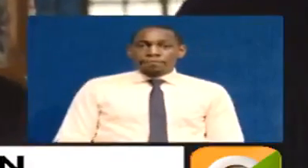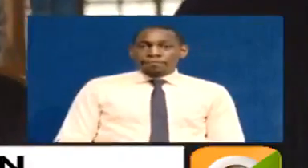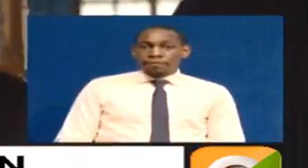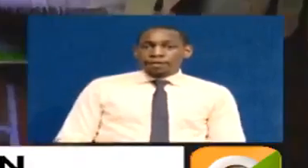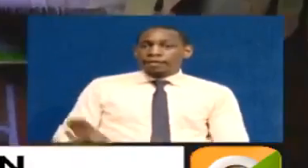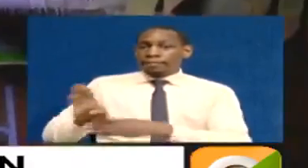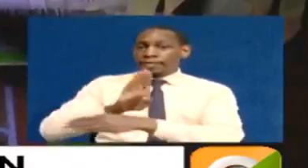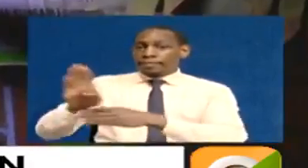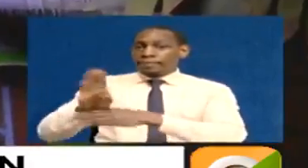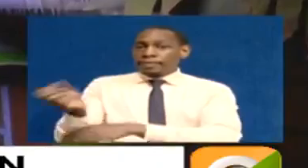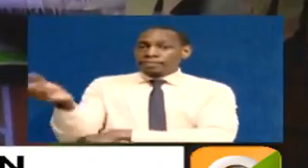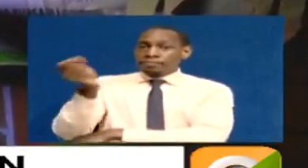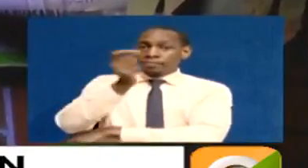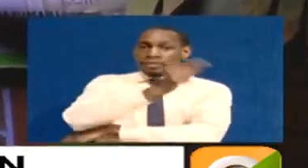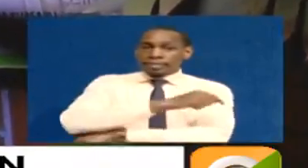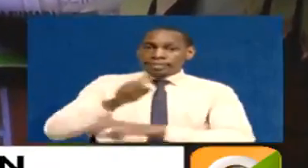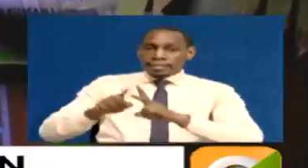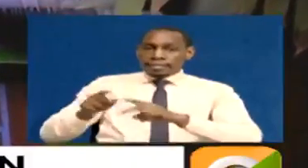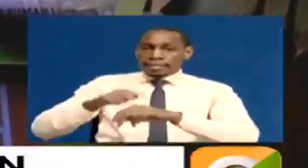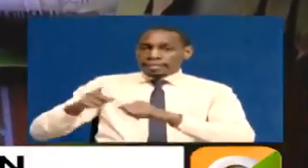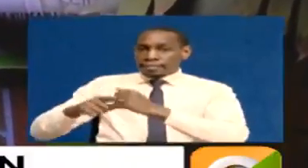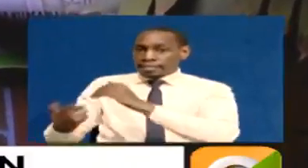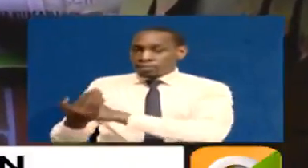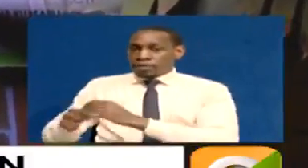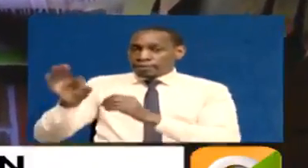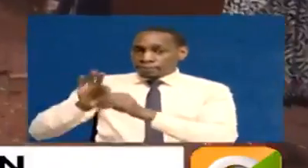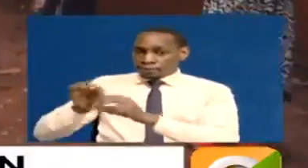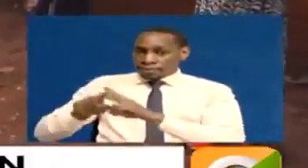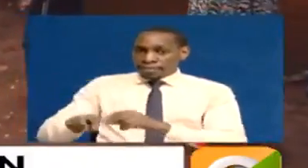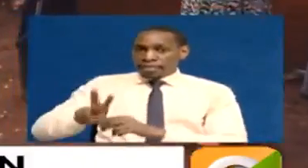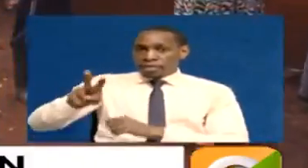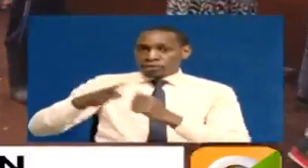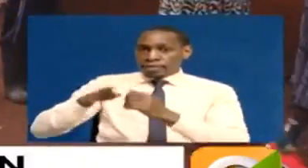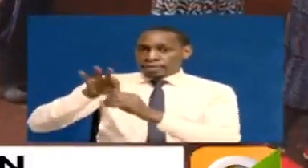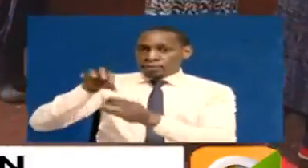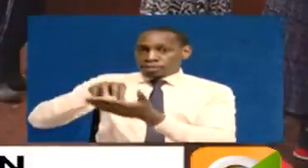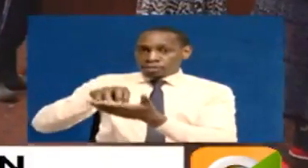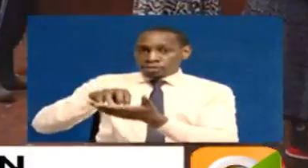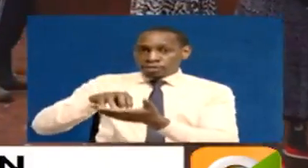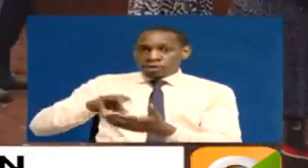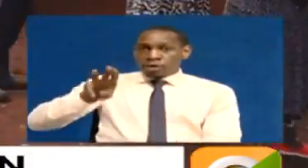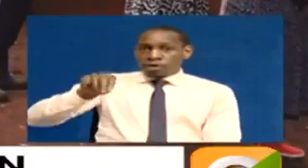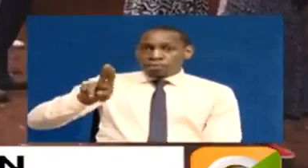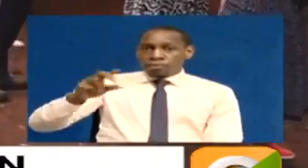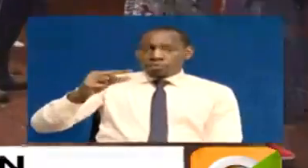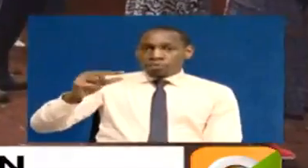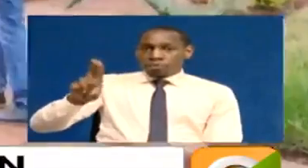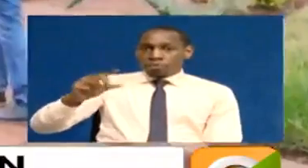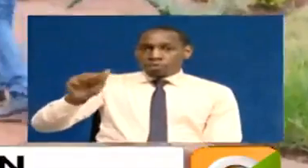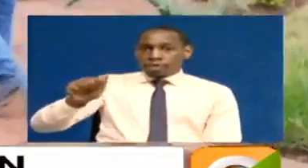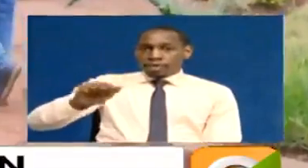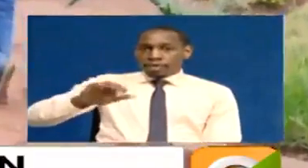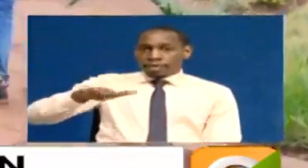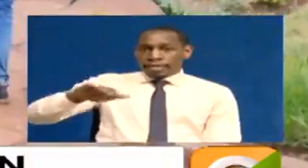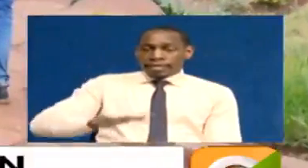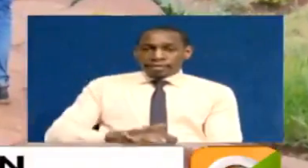It was a busy day that started at 6 a.m. with voting kicking off in all the 29 polling stations in Muguga ward. Voters